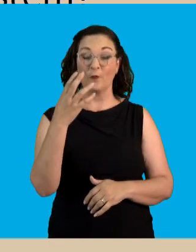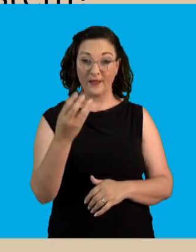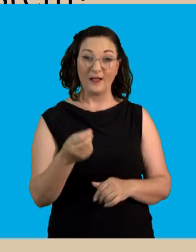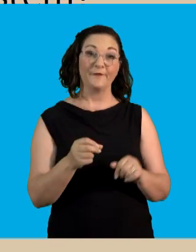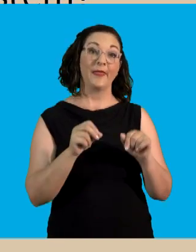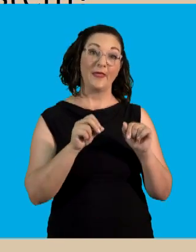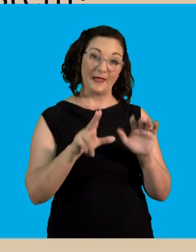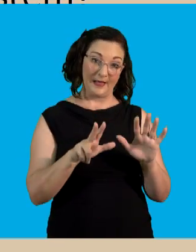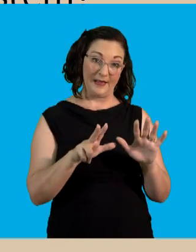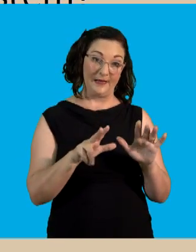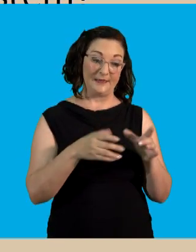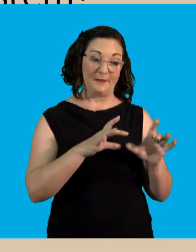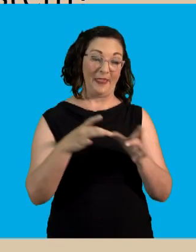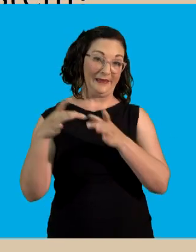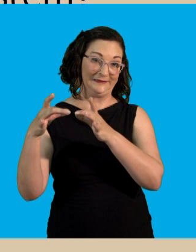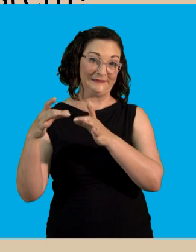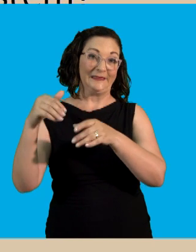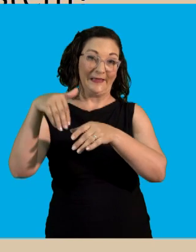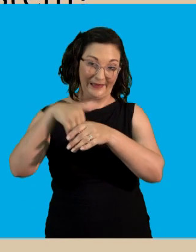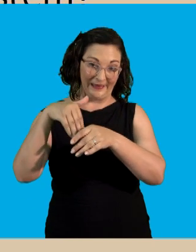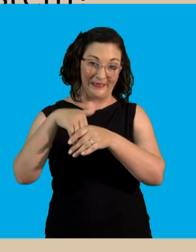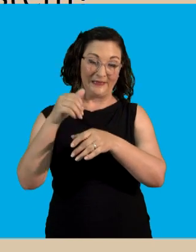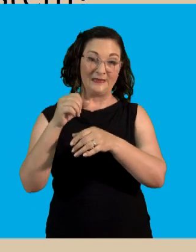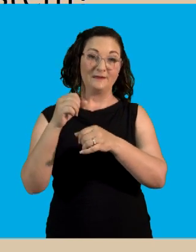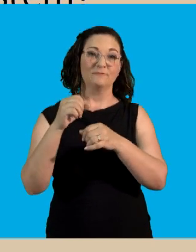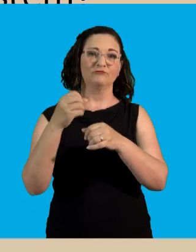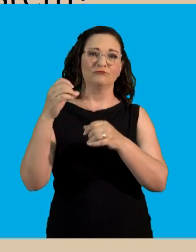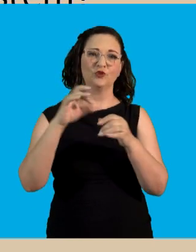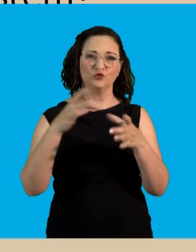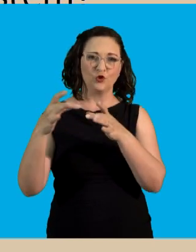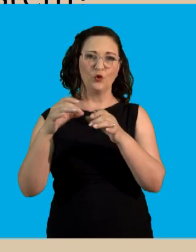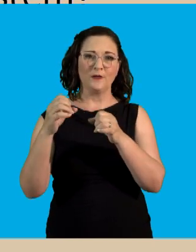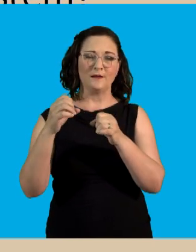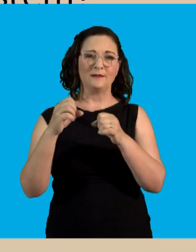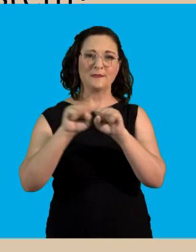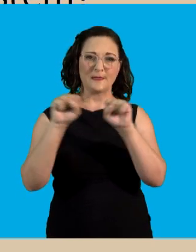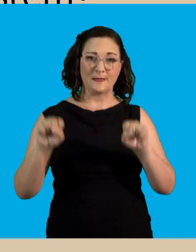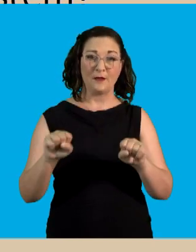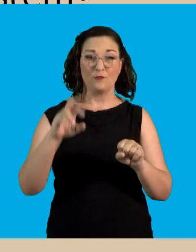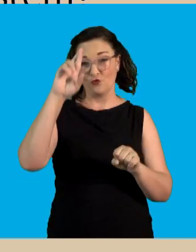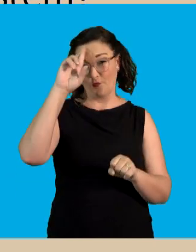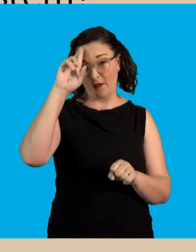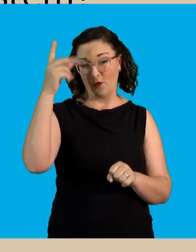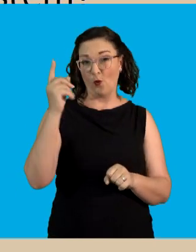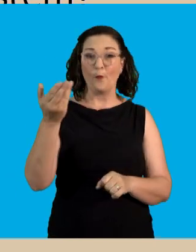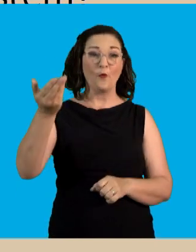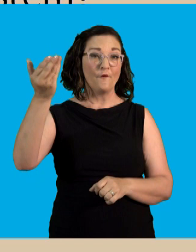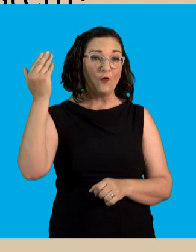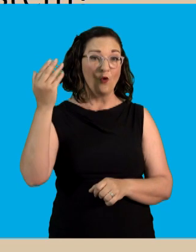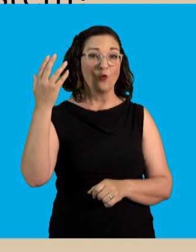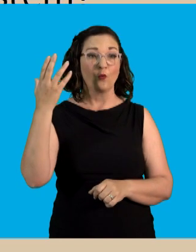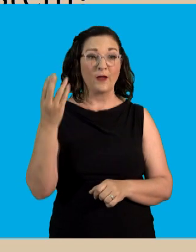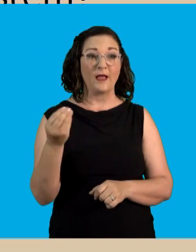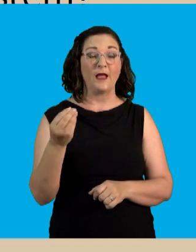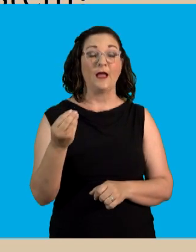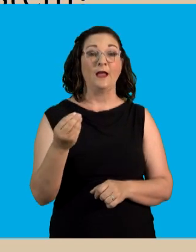We have 8 planets in our solar system. Remember that it was initially 9 because of